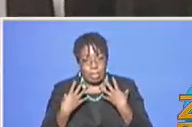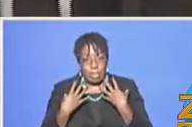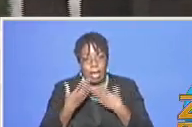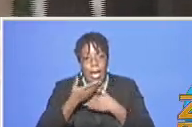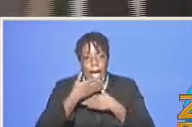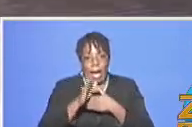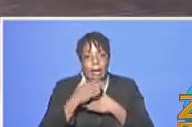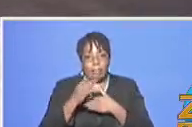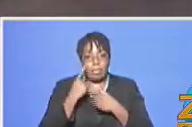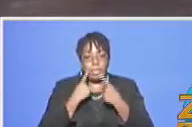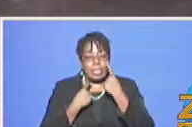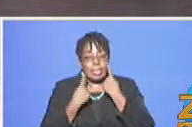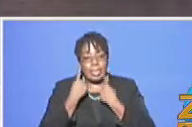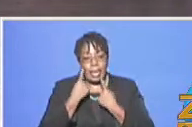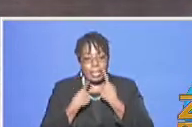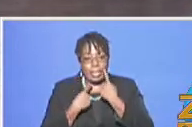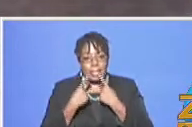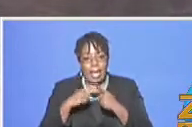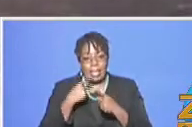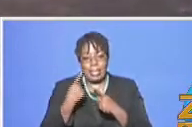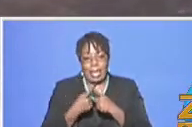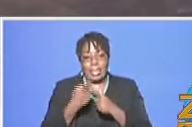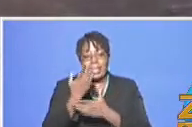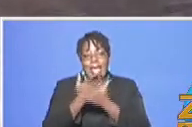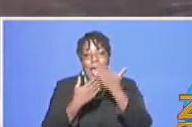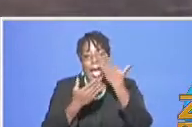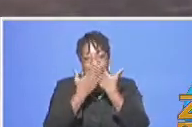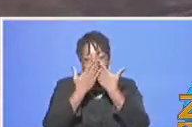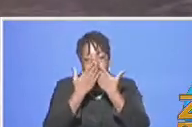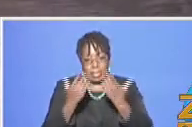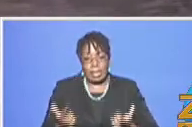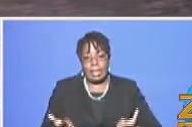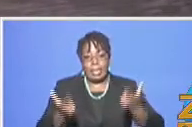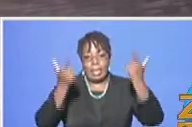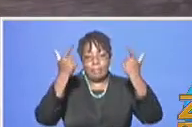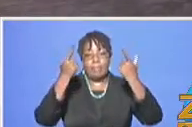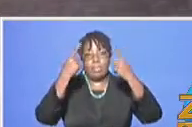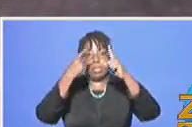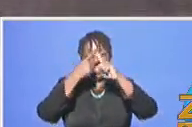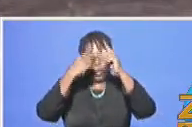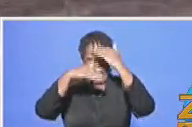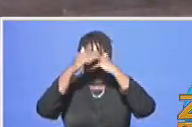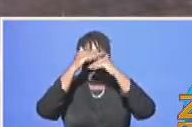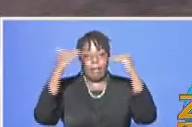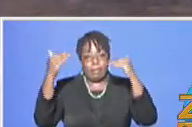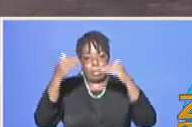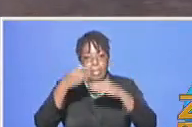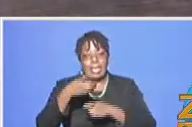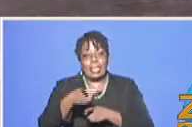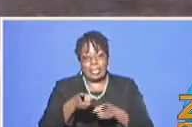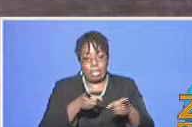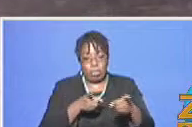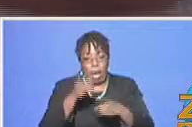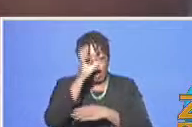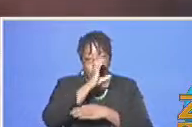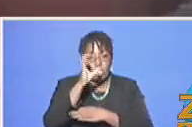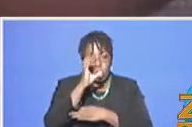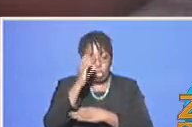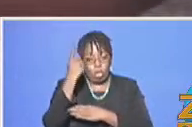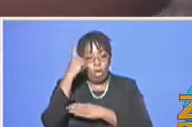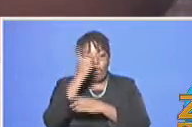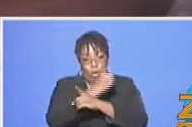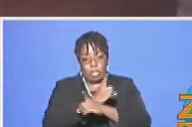by teardrops, and their hands raised towards the heavens in what could be described as a search for some